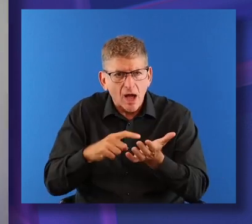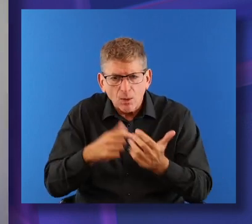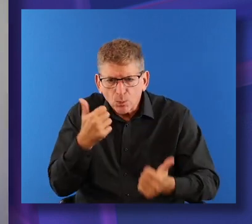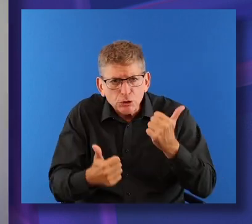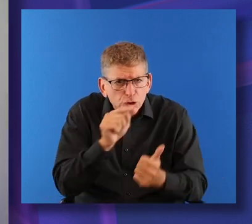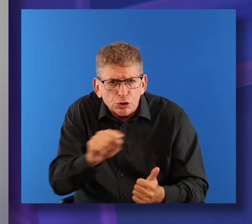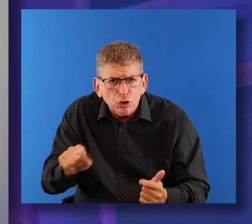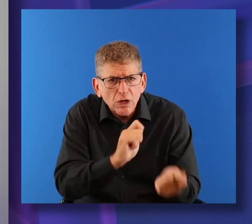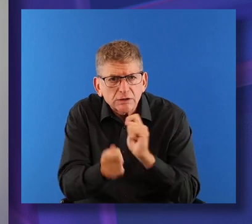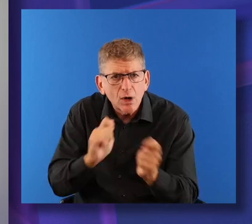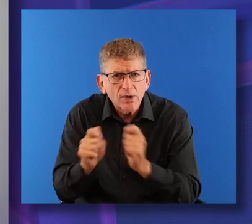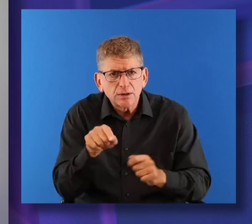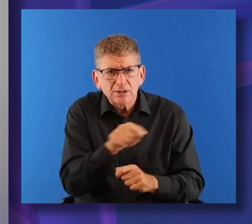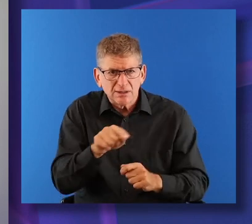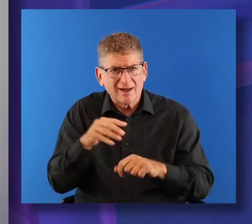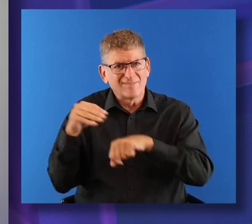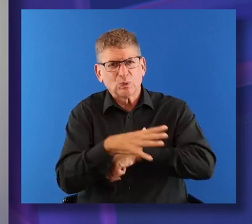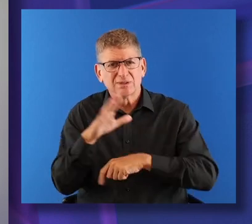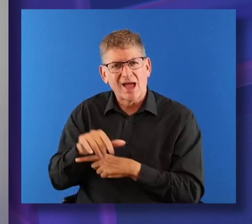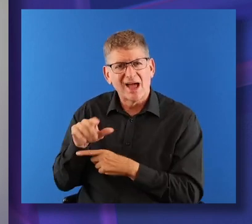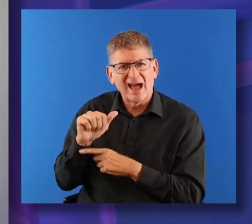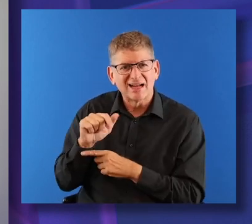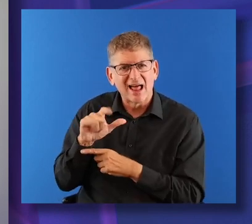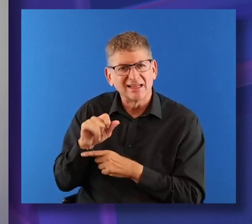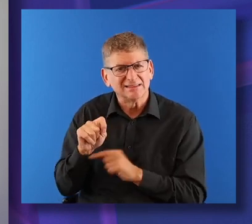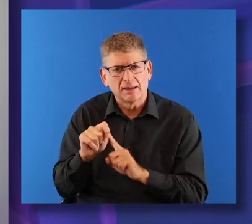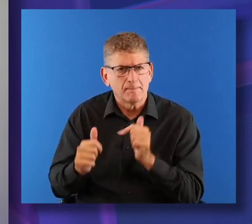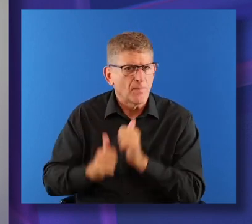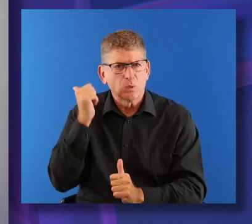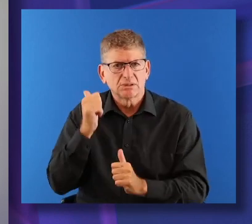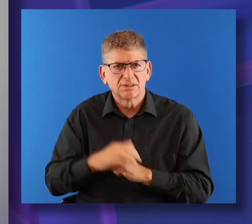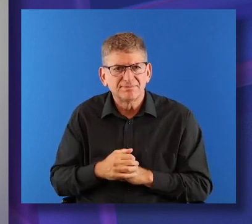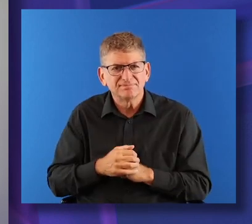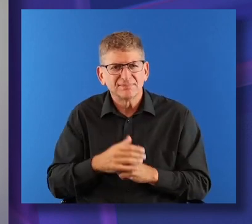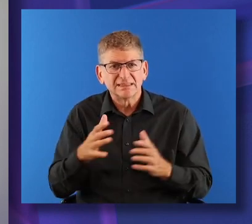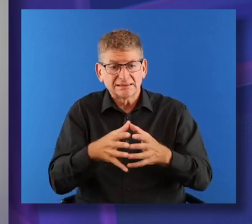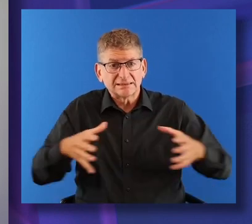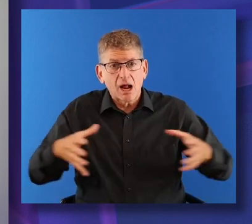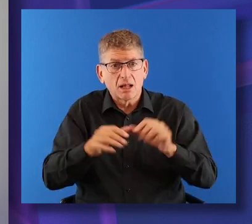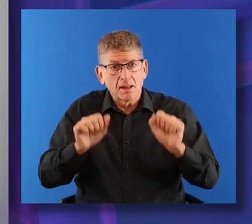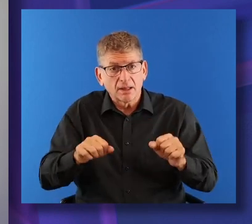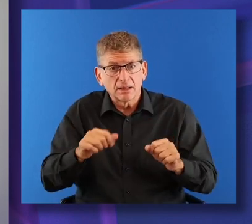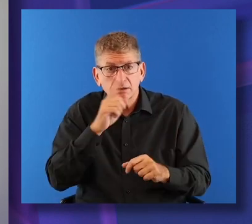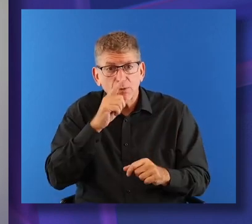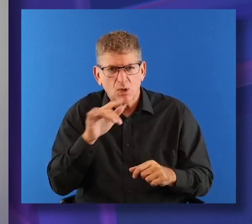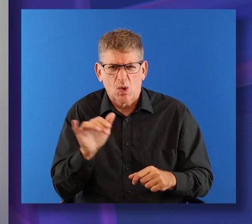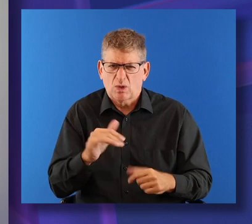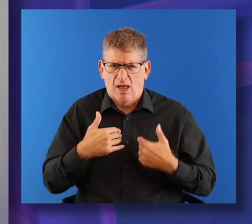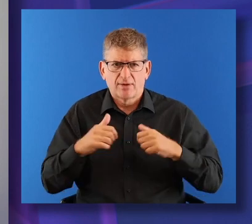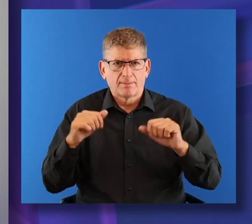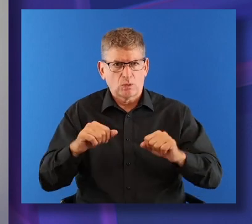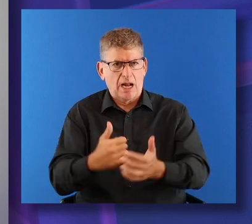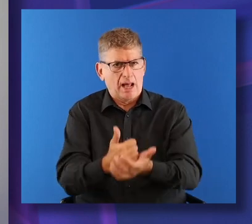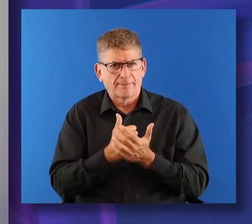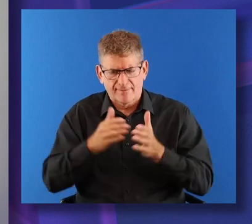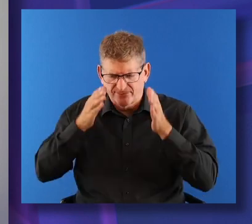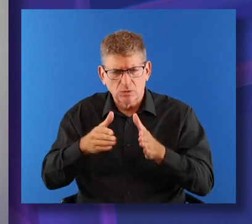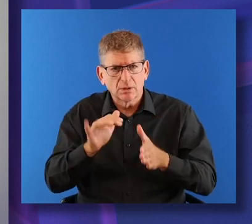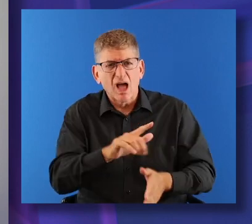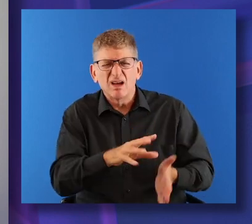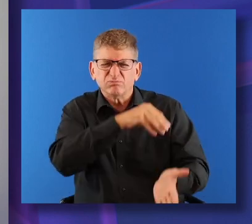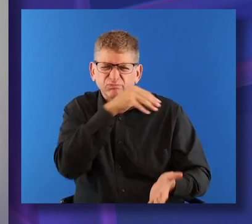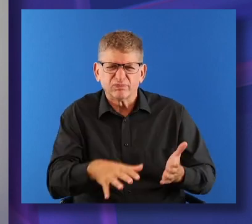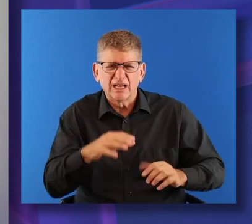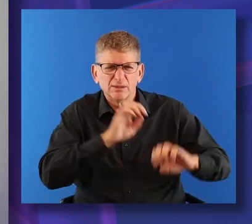experiments on the most promising catalysts, leading to a more targeted catalyst design cycle. However, as I mentioned previously,